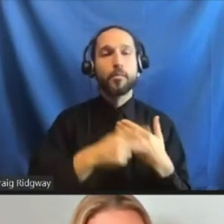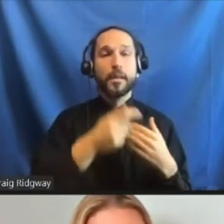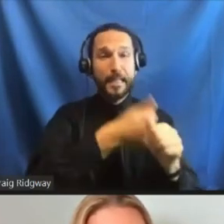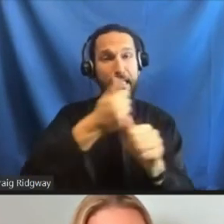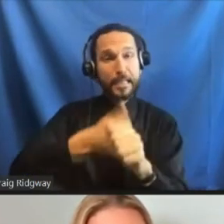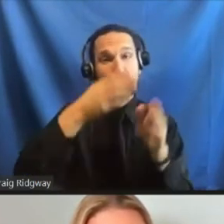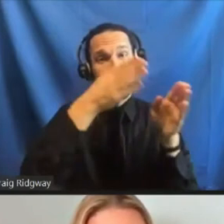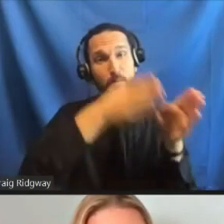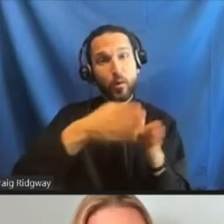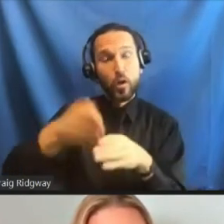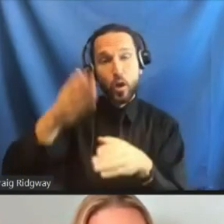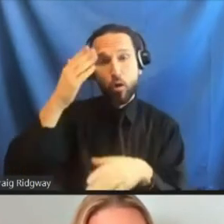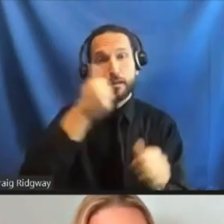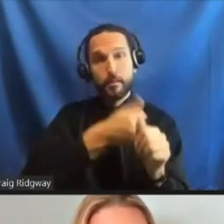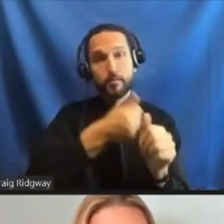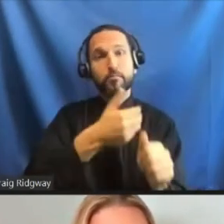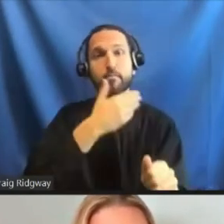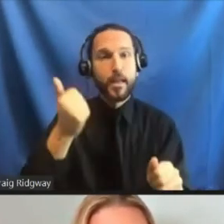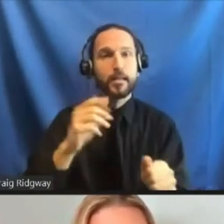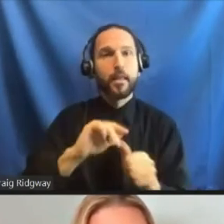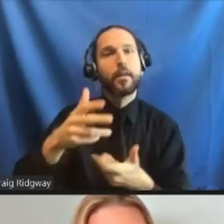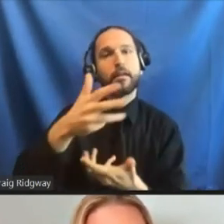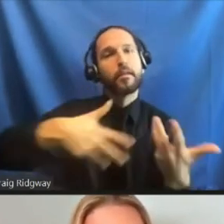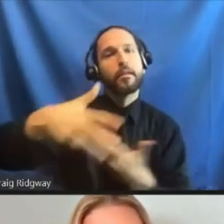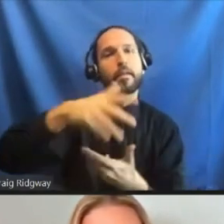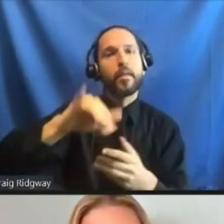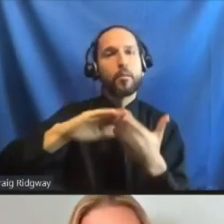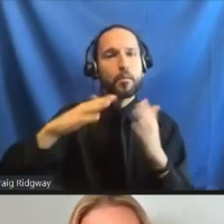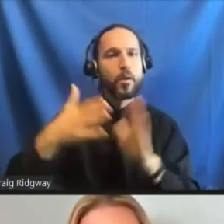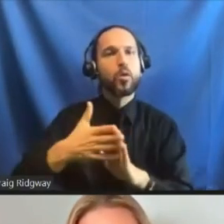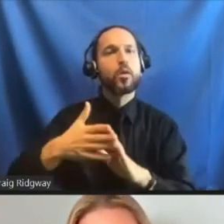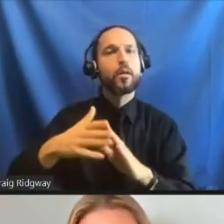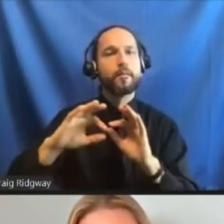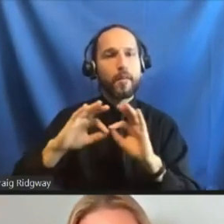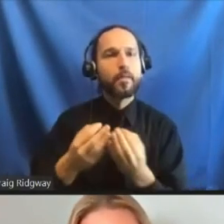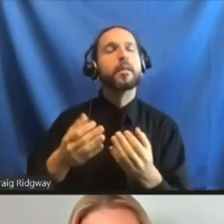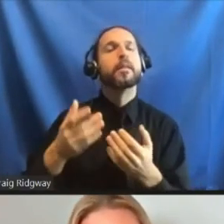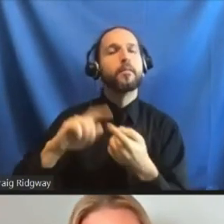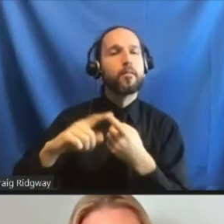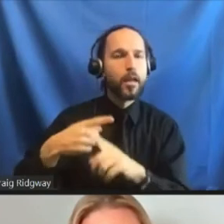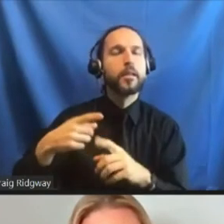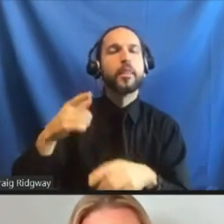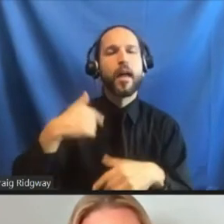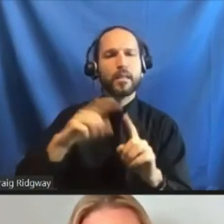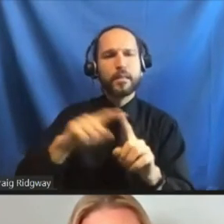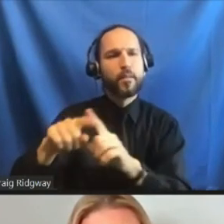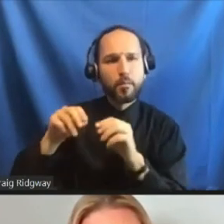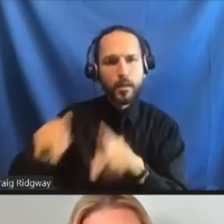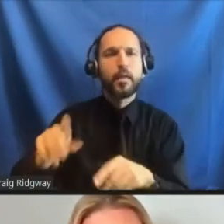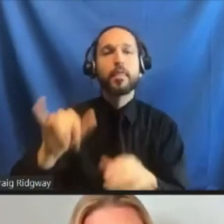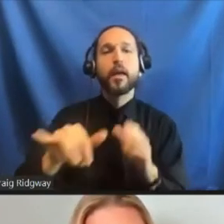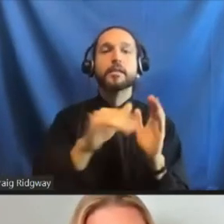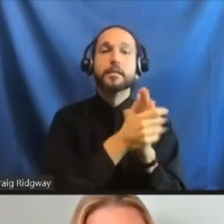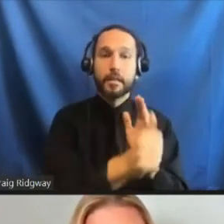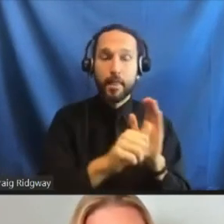their families, friends, and community. And within that context lies opportunities. Skill development is